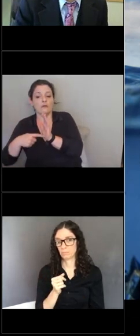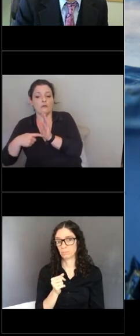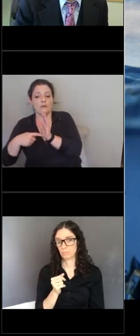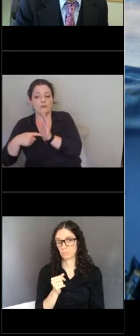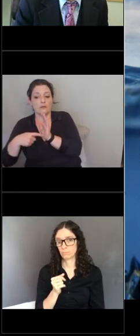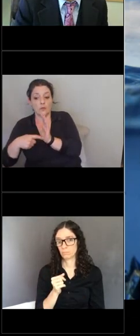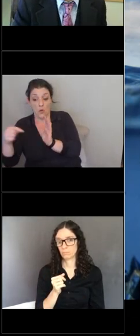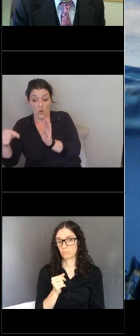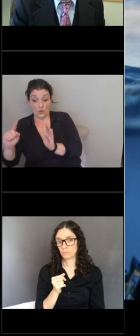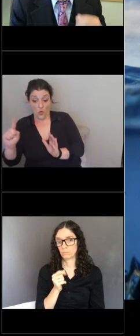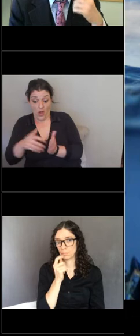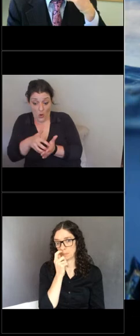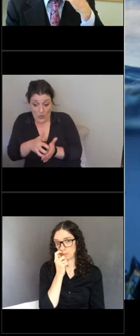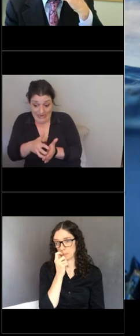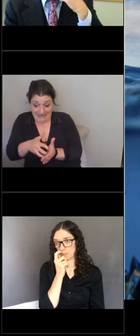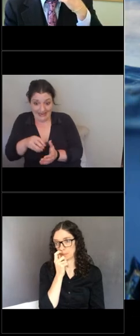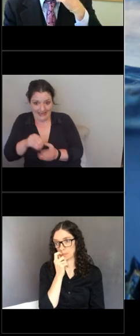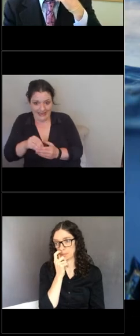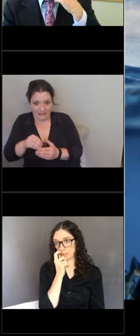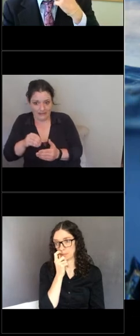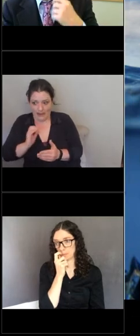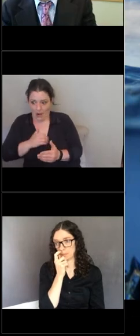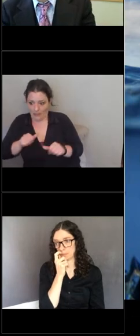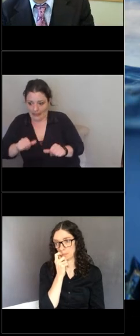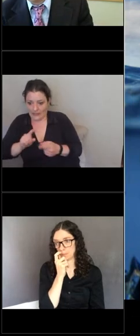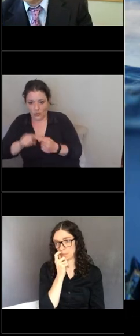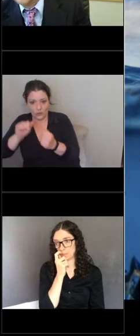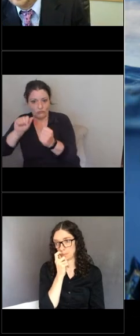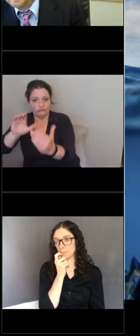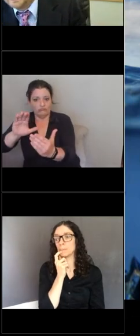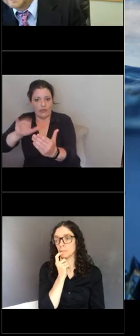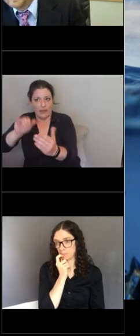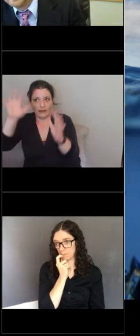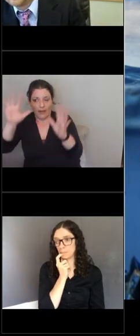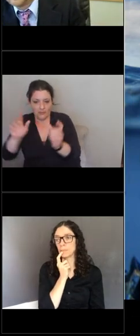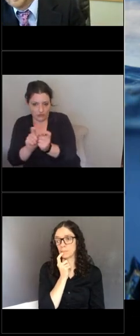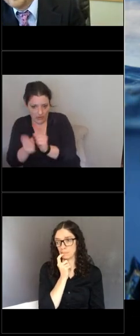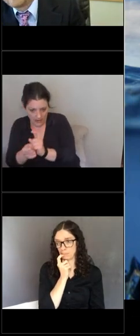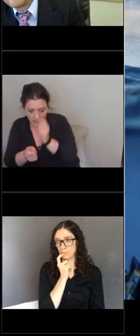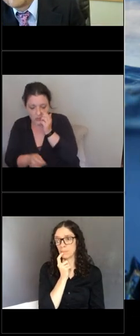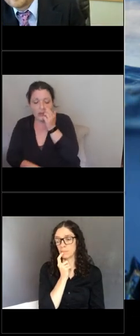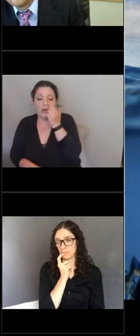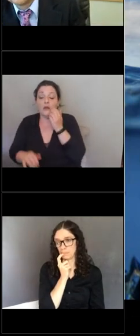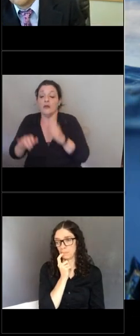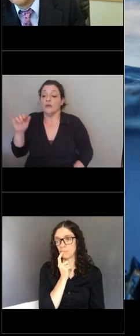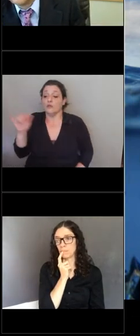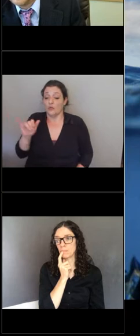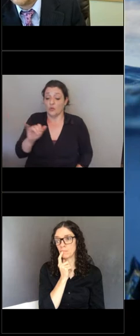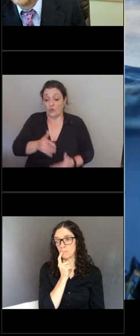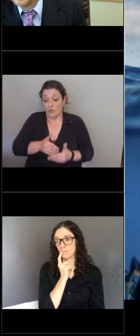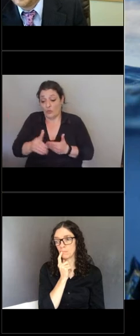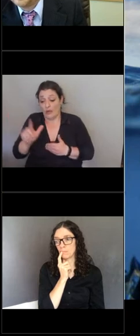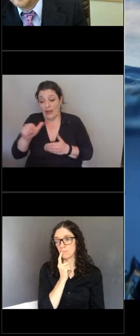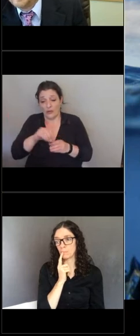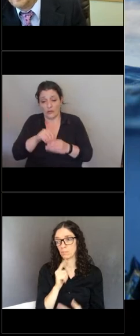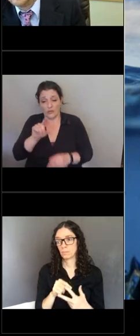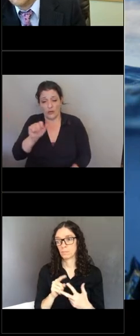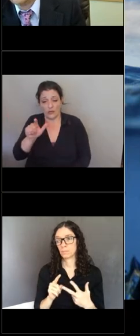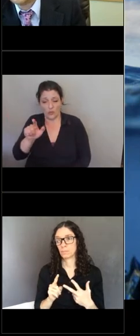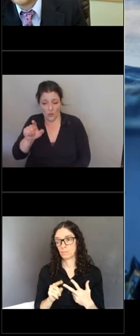change. And finally, there is from O'Regan et al. In 2021, was a global assessment